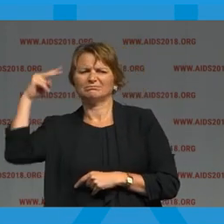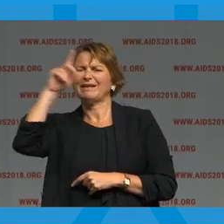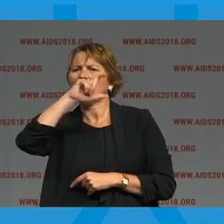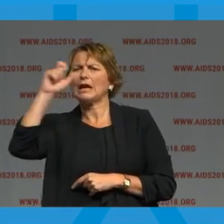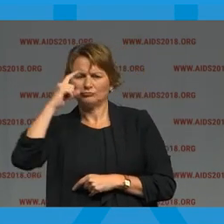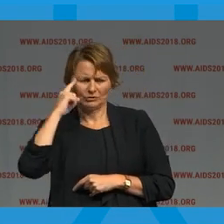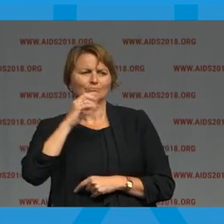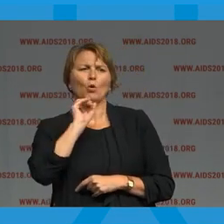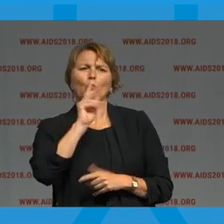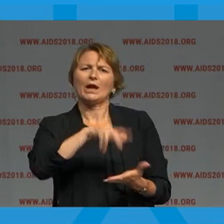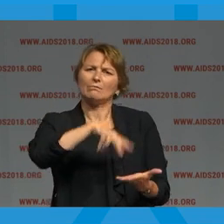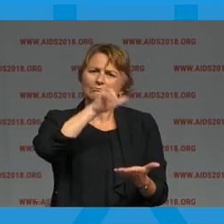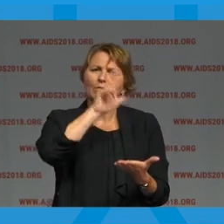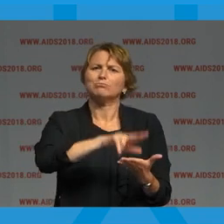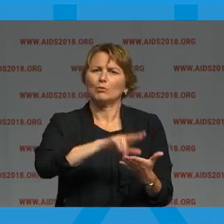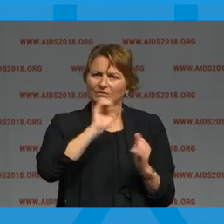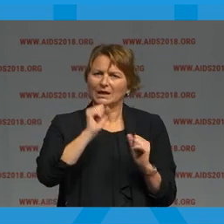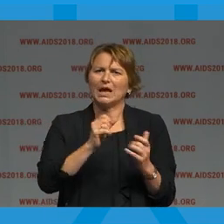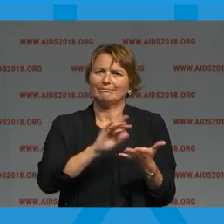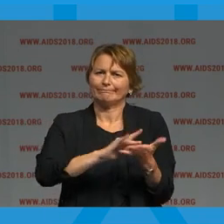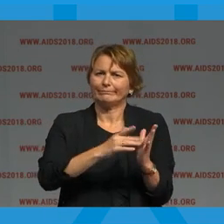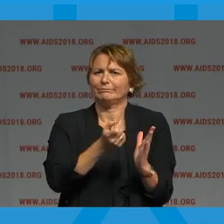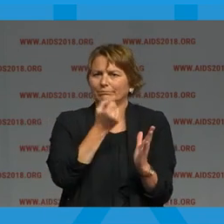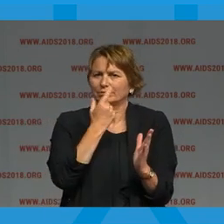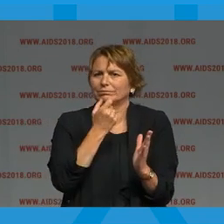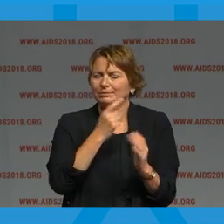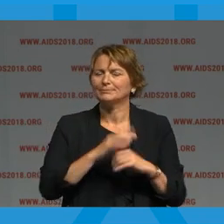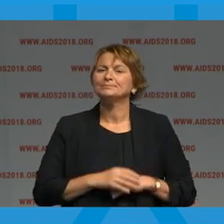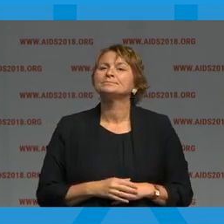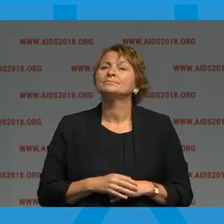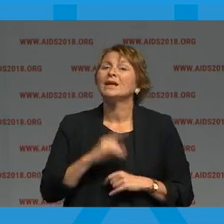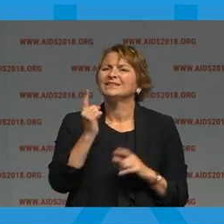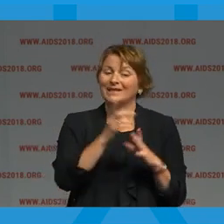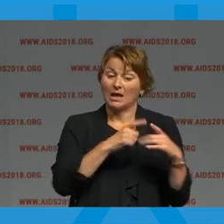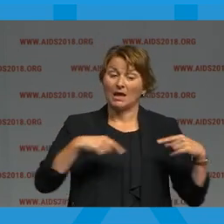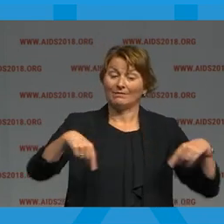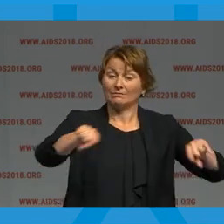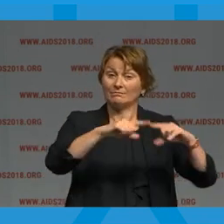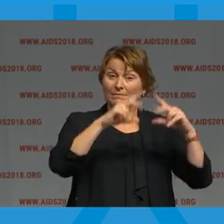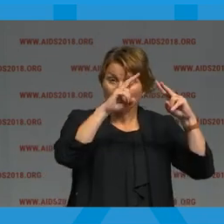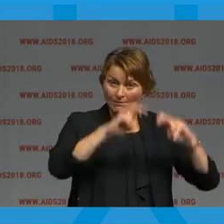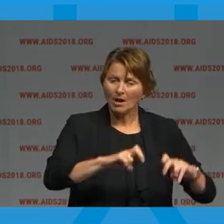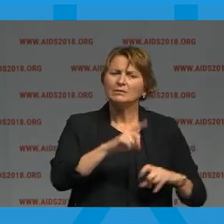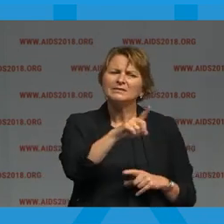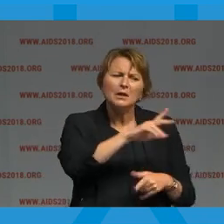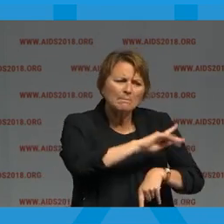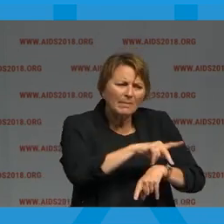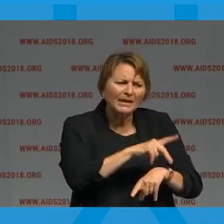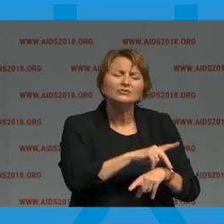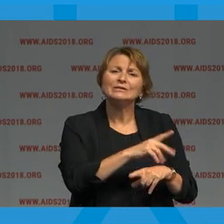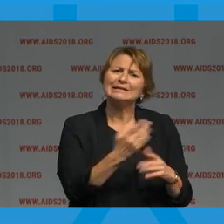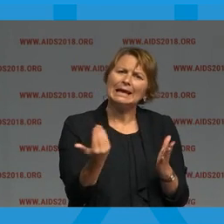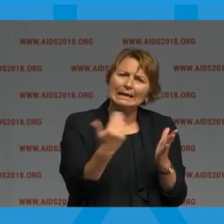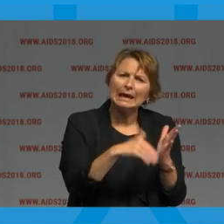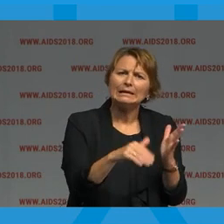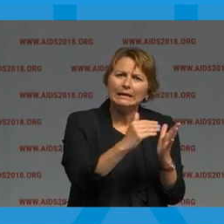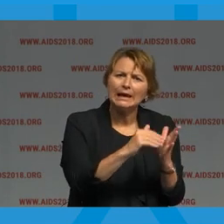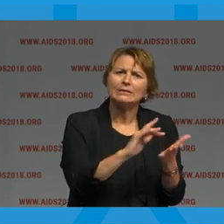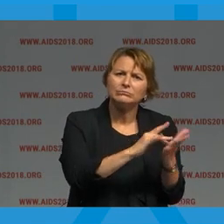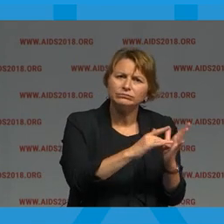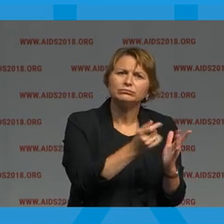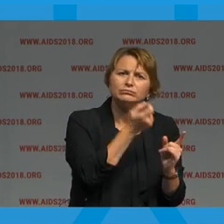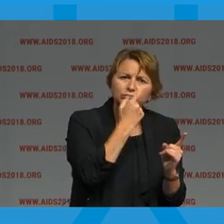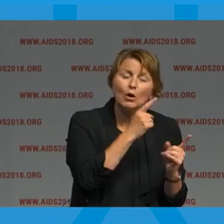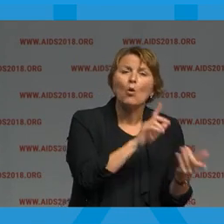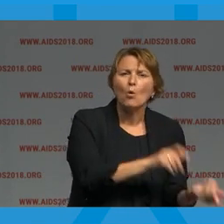tested in a study in which patients were randomized either to continue the ongoing HART or to switch to